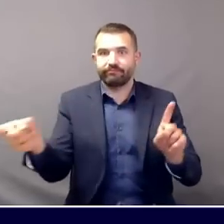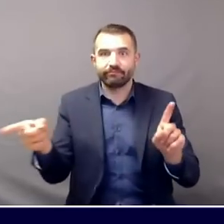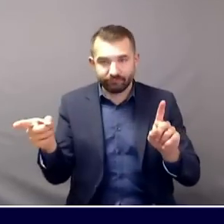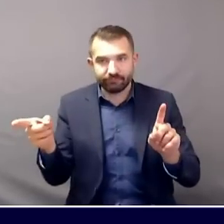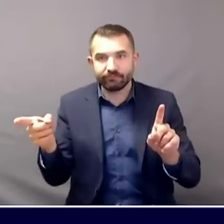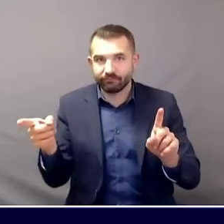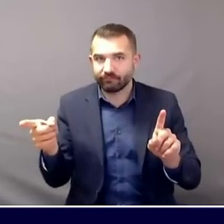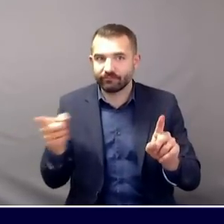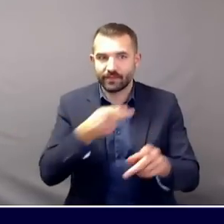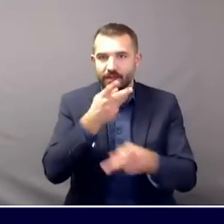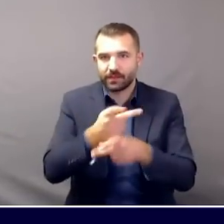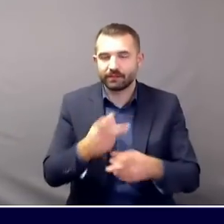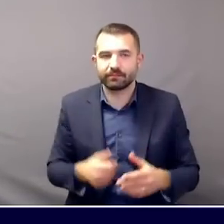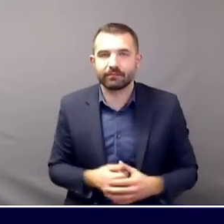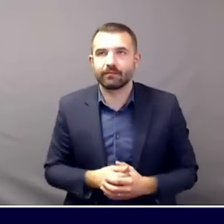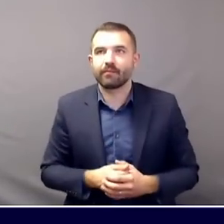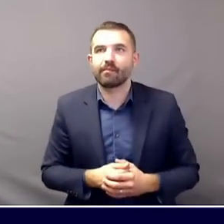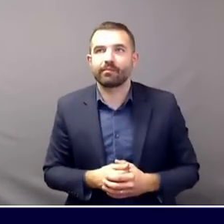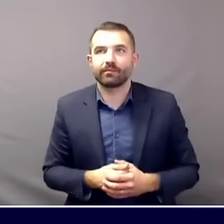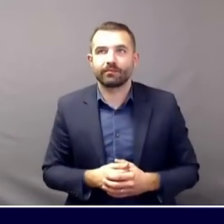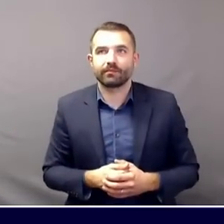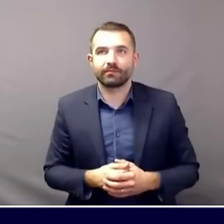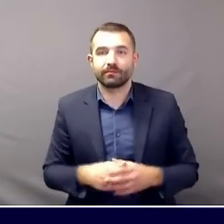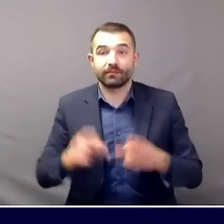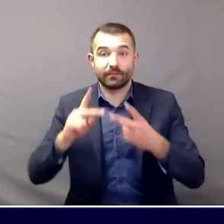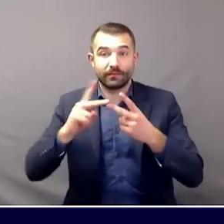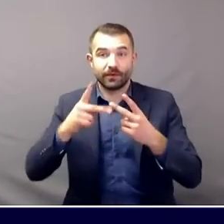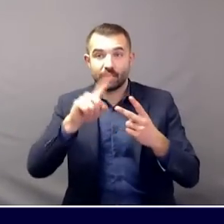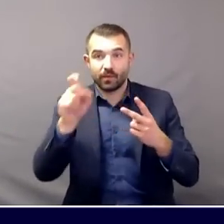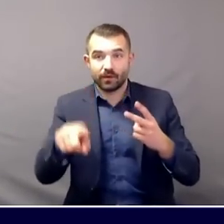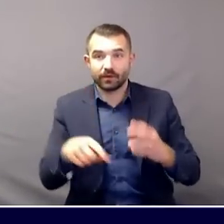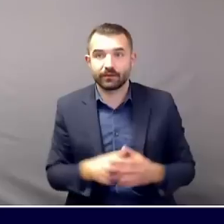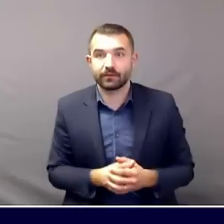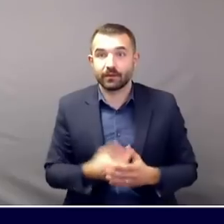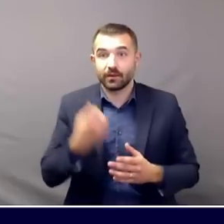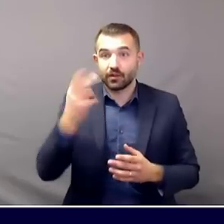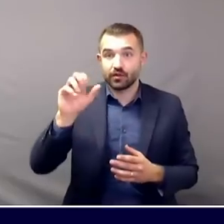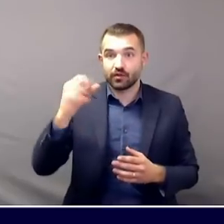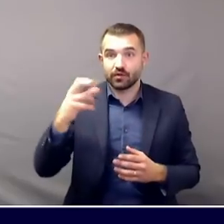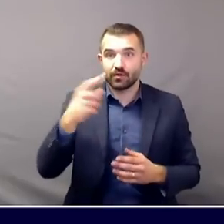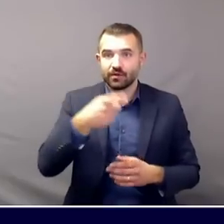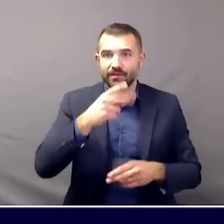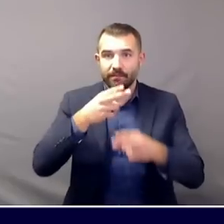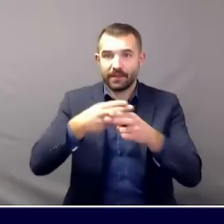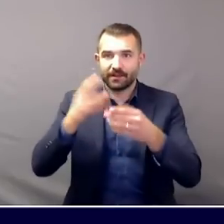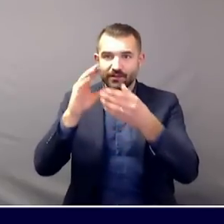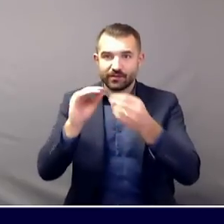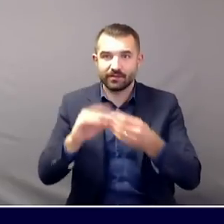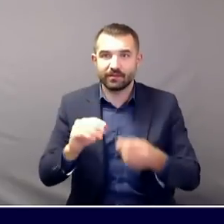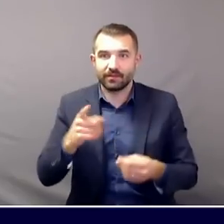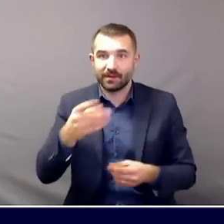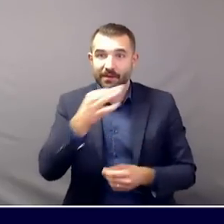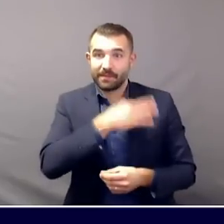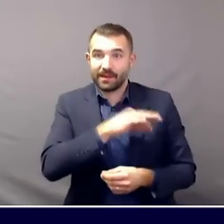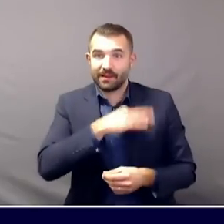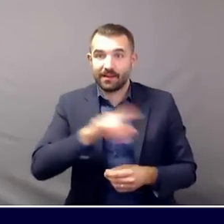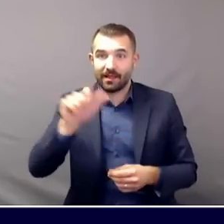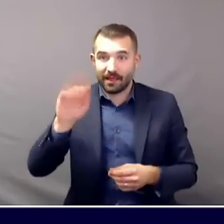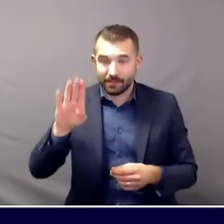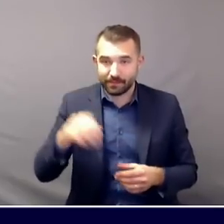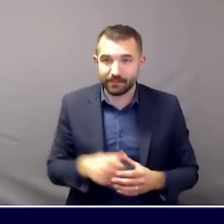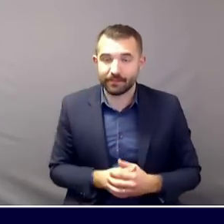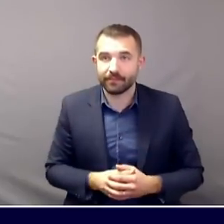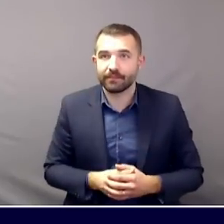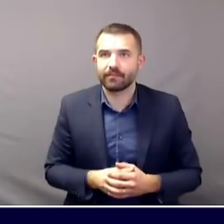Okay. And Dr. Shah, you mentioned the lab also. We were told today that the CDC lab is overwhelmed with